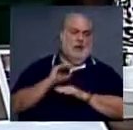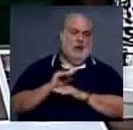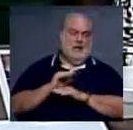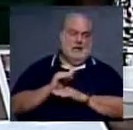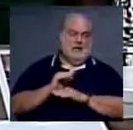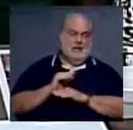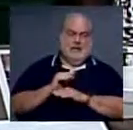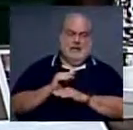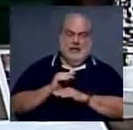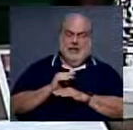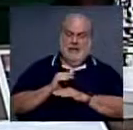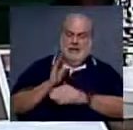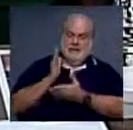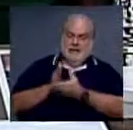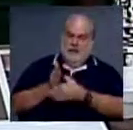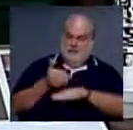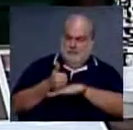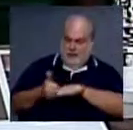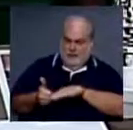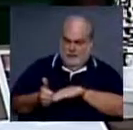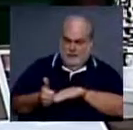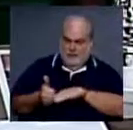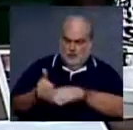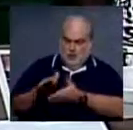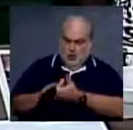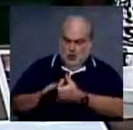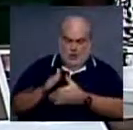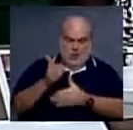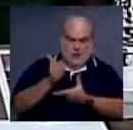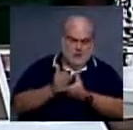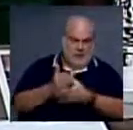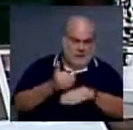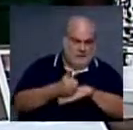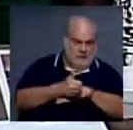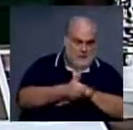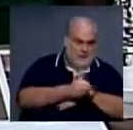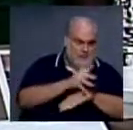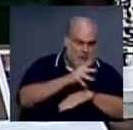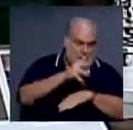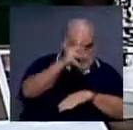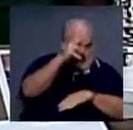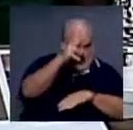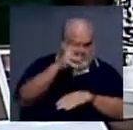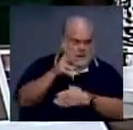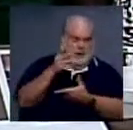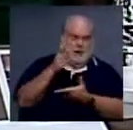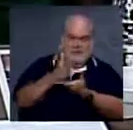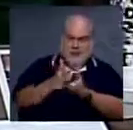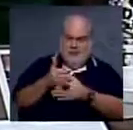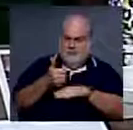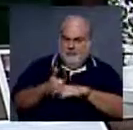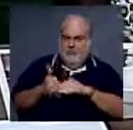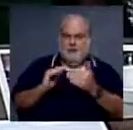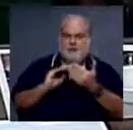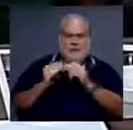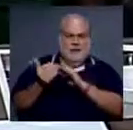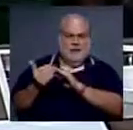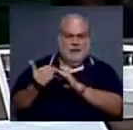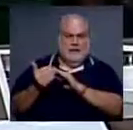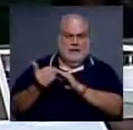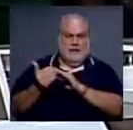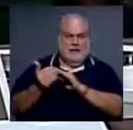on the school, quit blaming it on the parents, quit blaming it on the community. And he